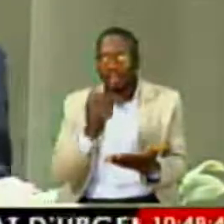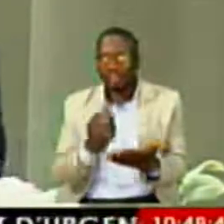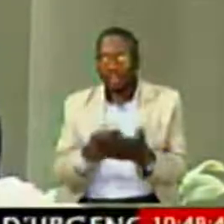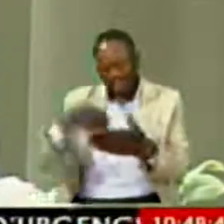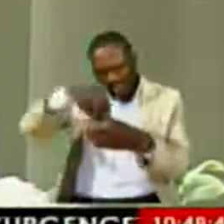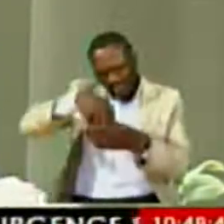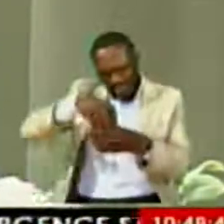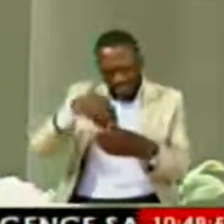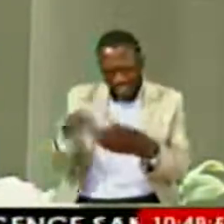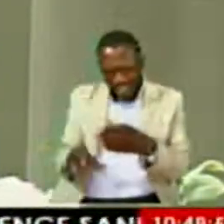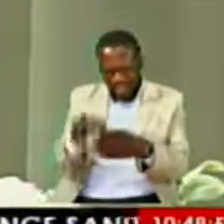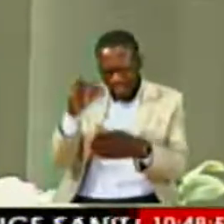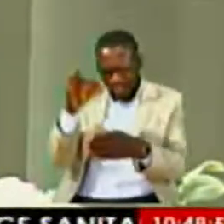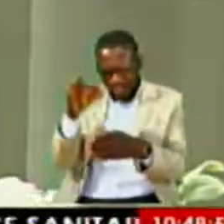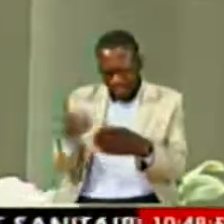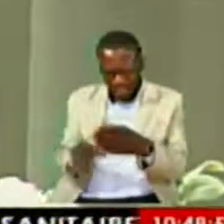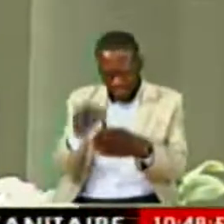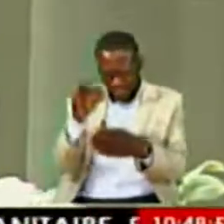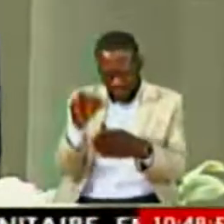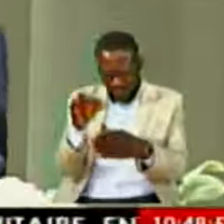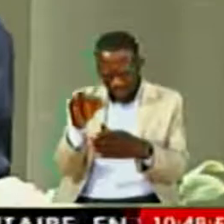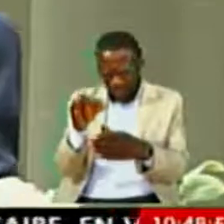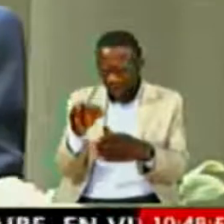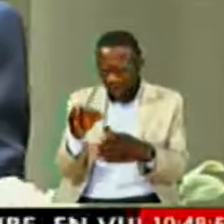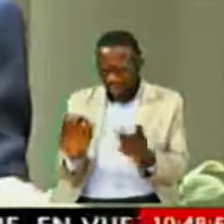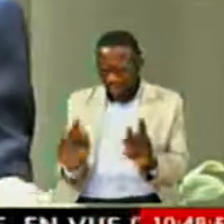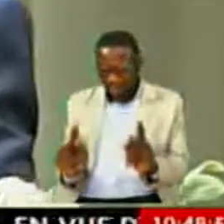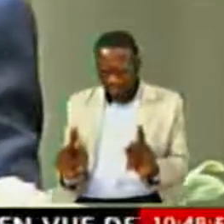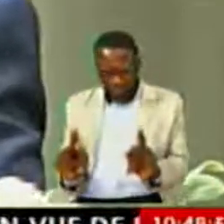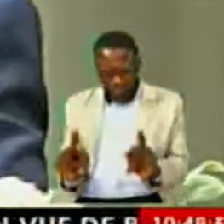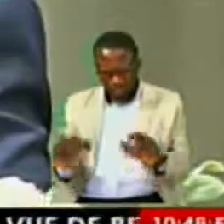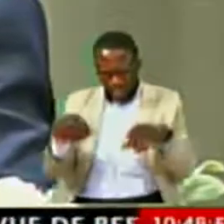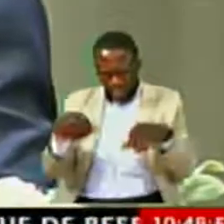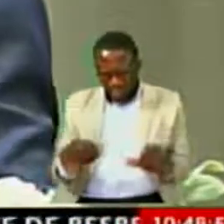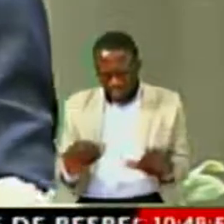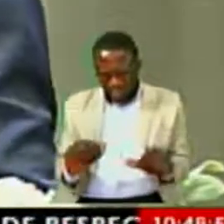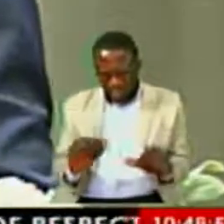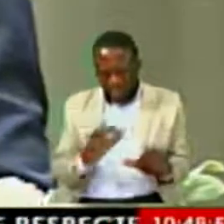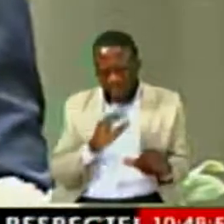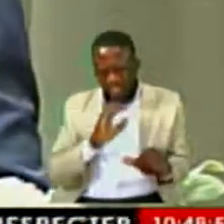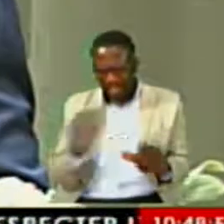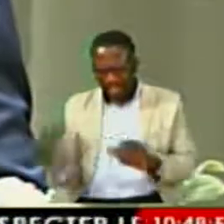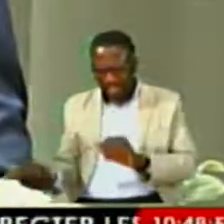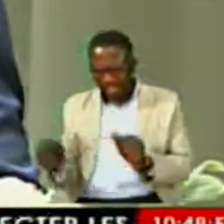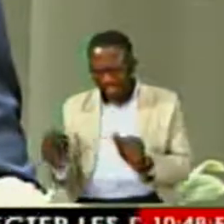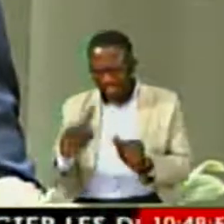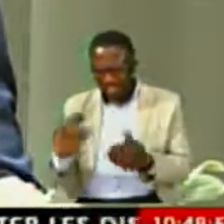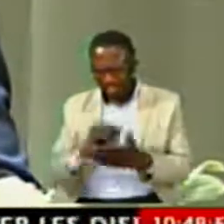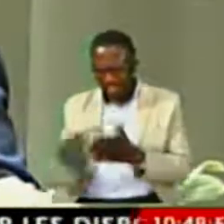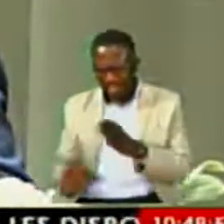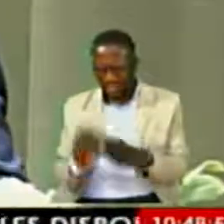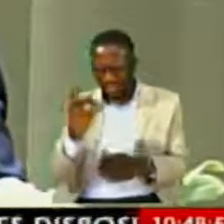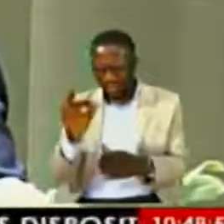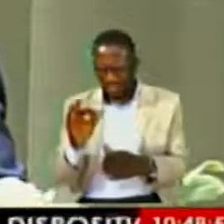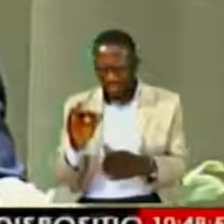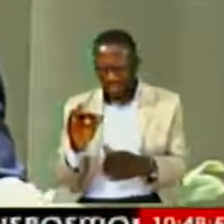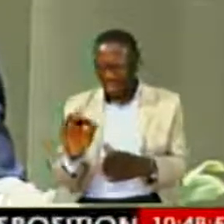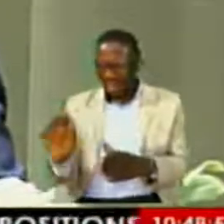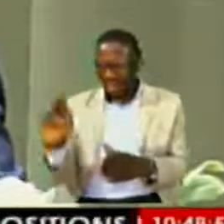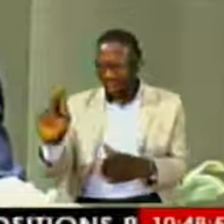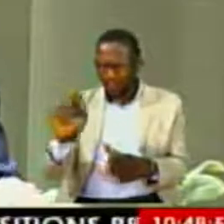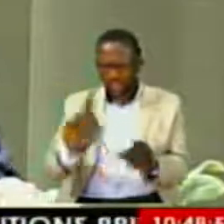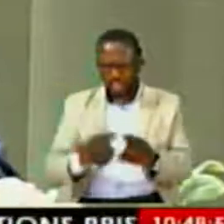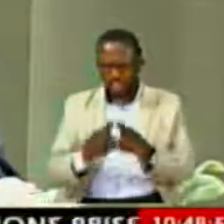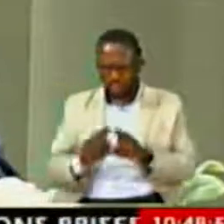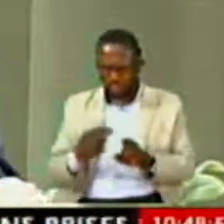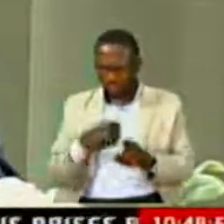l'esprit. In the spirit. Quelqu'un peut être baptisé du Saint-Esprit. Somebody can be baptized with the Holy Spirit. Il peut prêcher comme je prêche. He